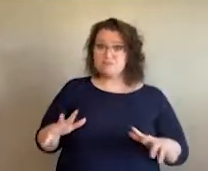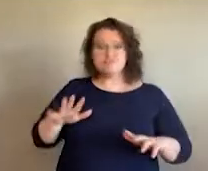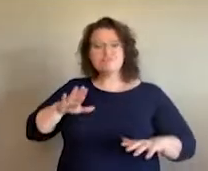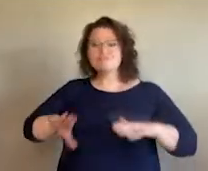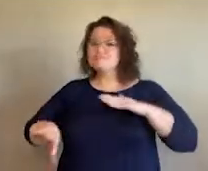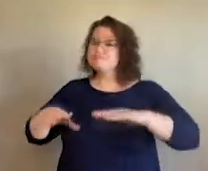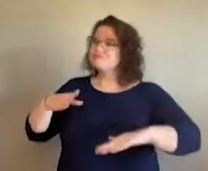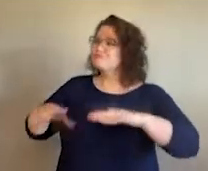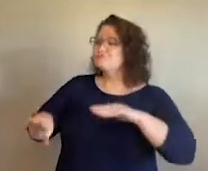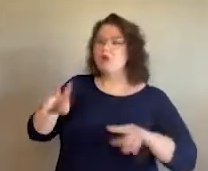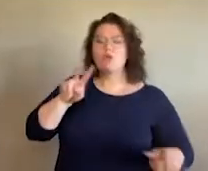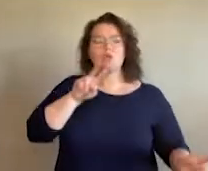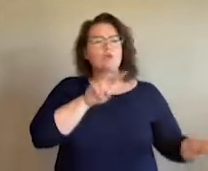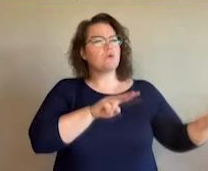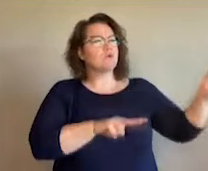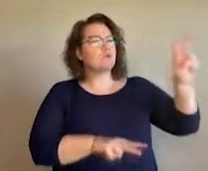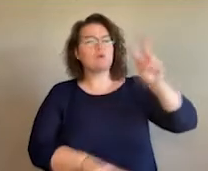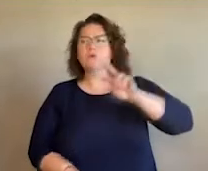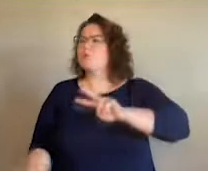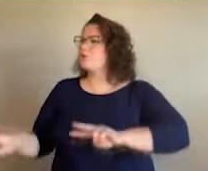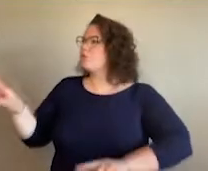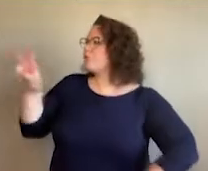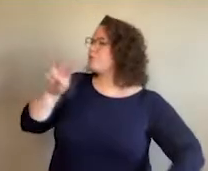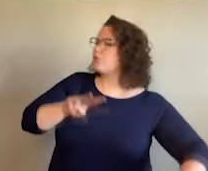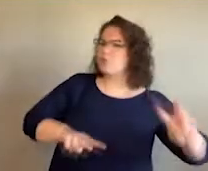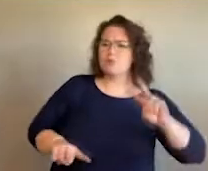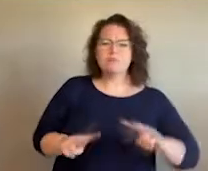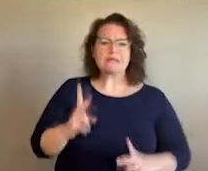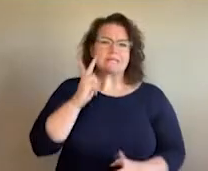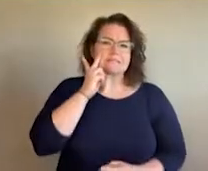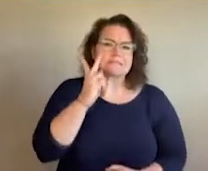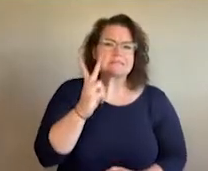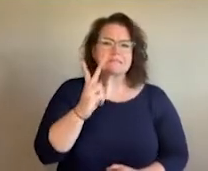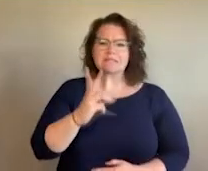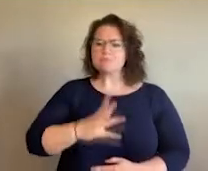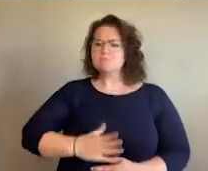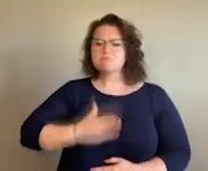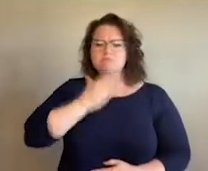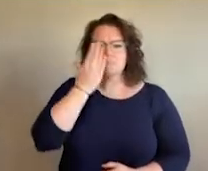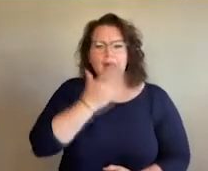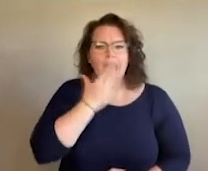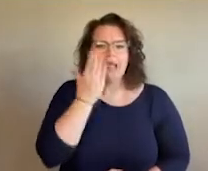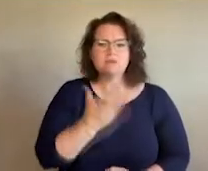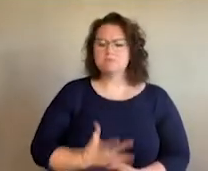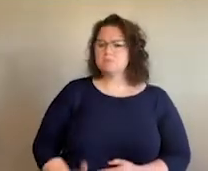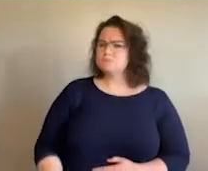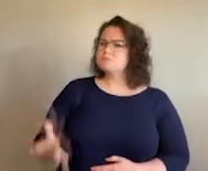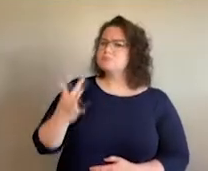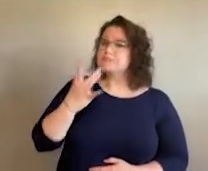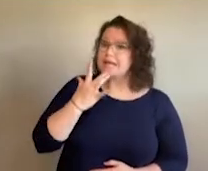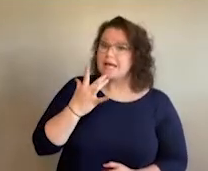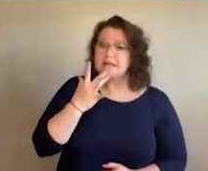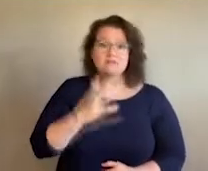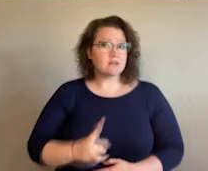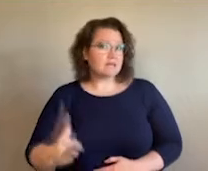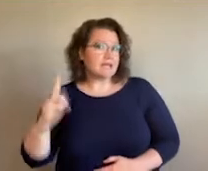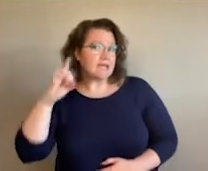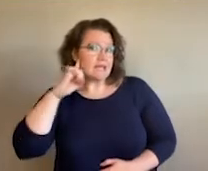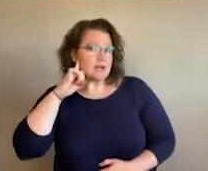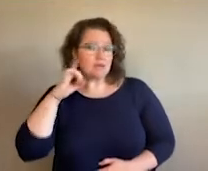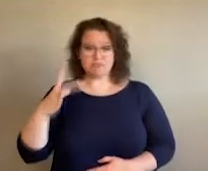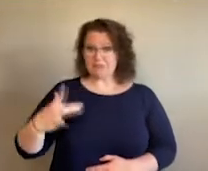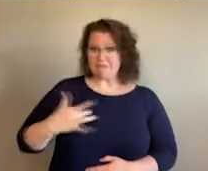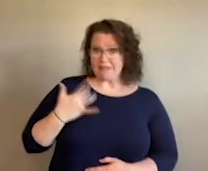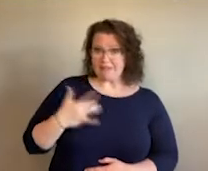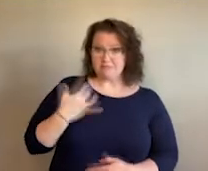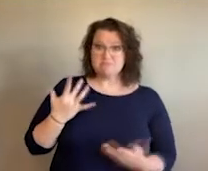walk, I want you to look all around you. Use all of your 5 senses. What do you see? What do you smell? What do you hear? Then,